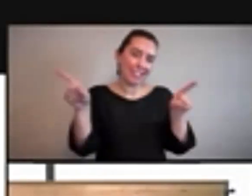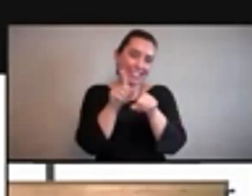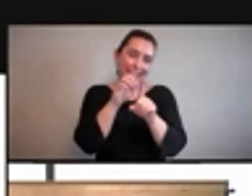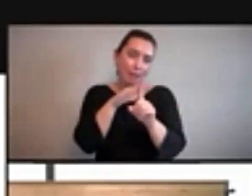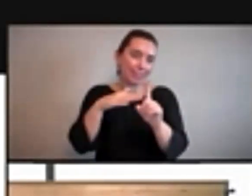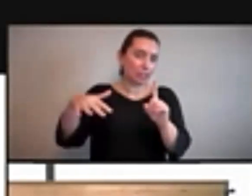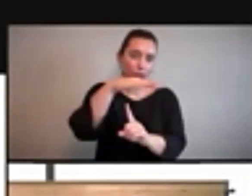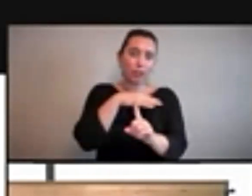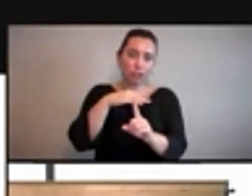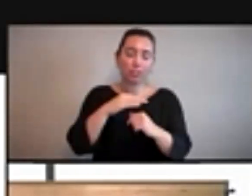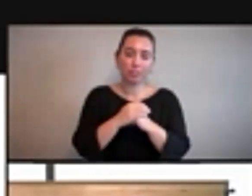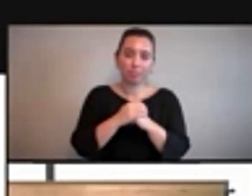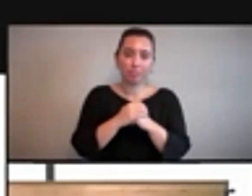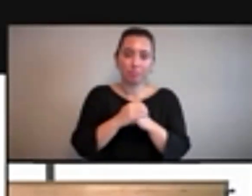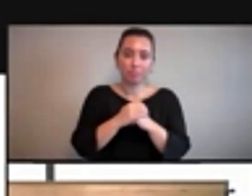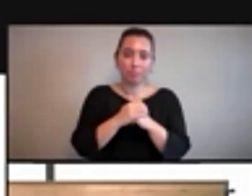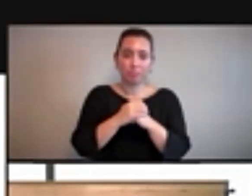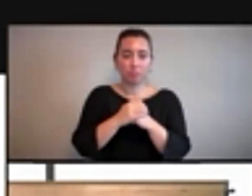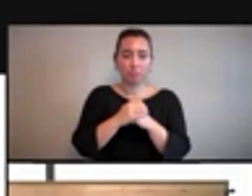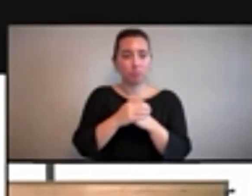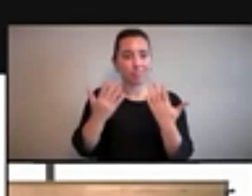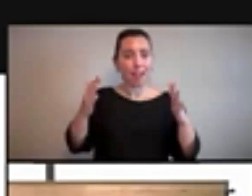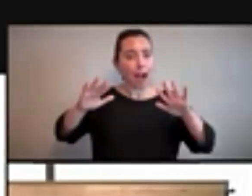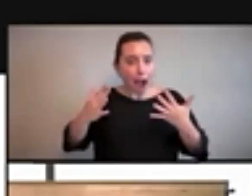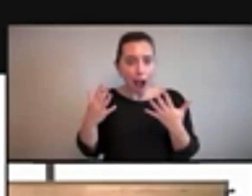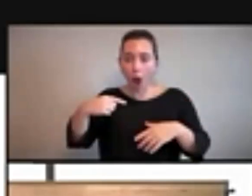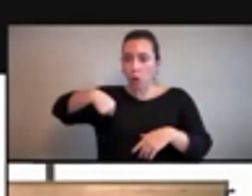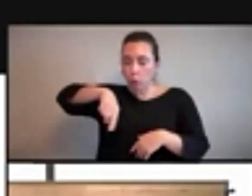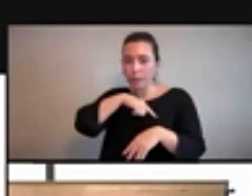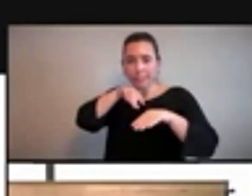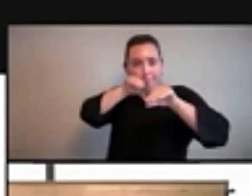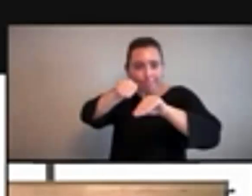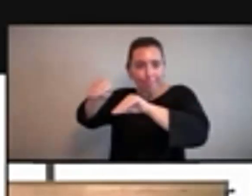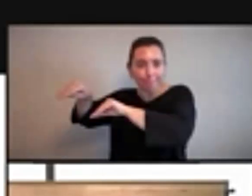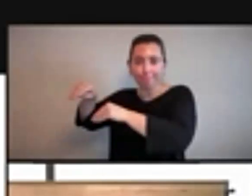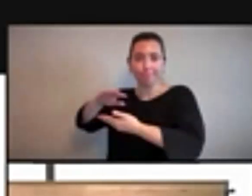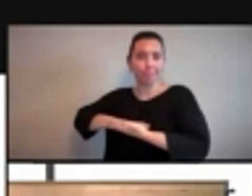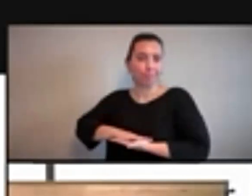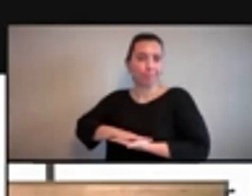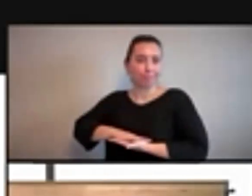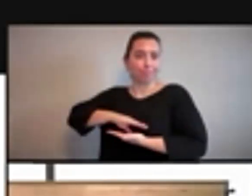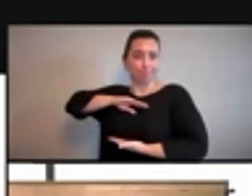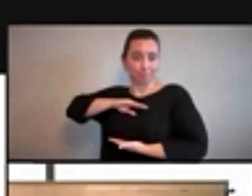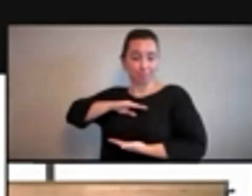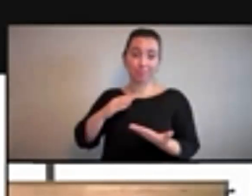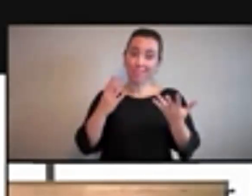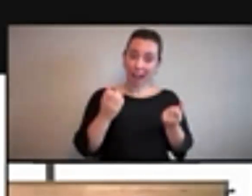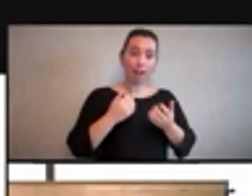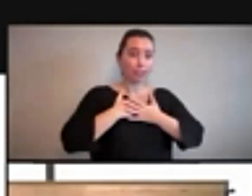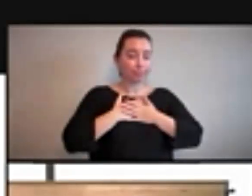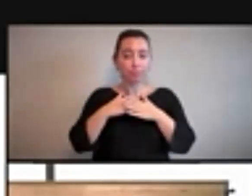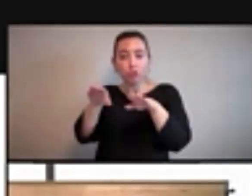lot in creating competences. How did we do that? We not only created our own training measures, or actually